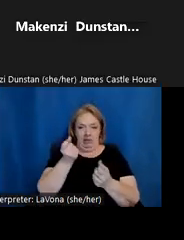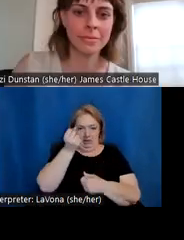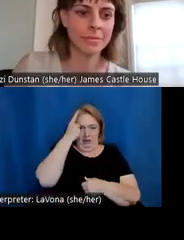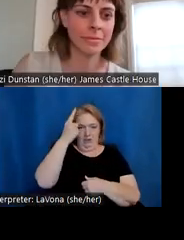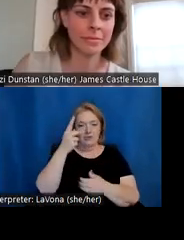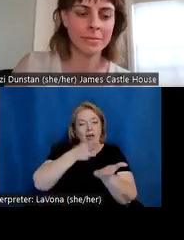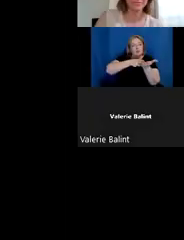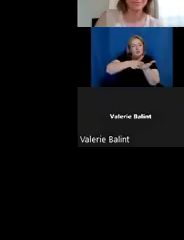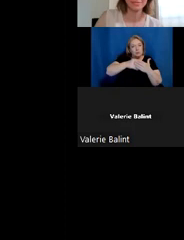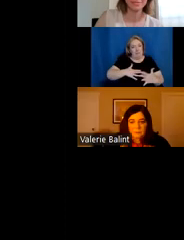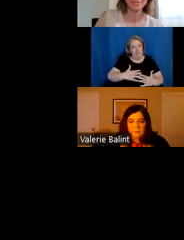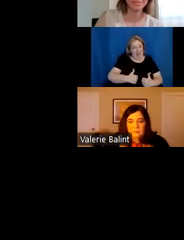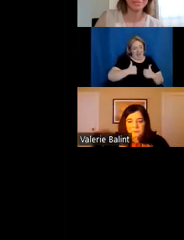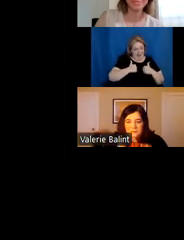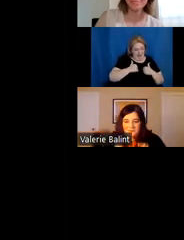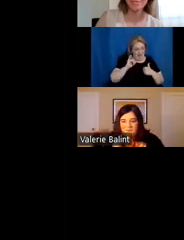All right.